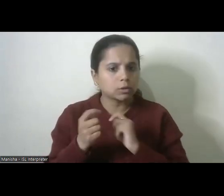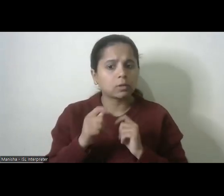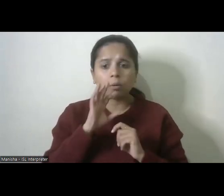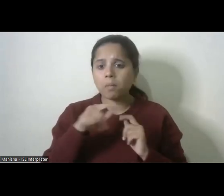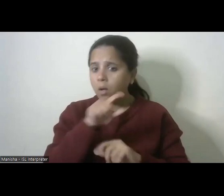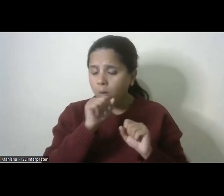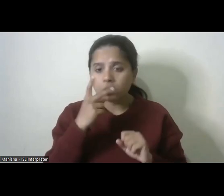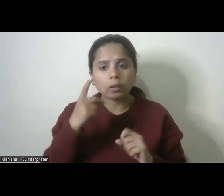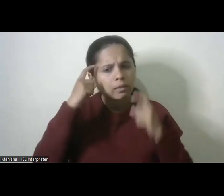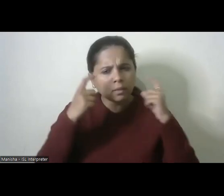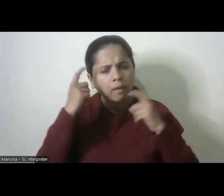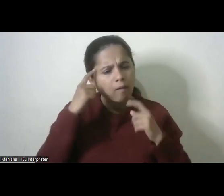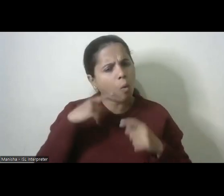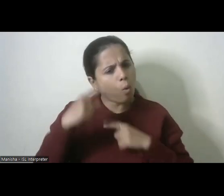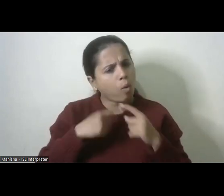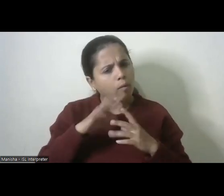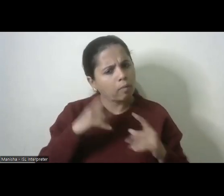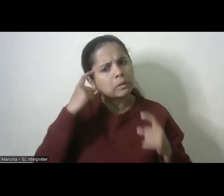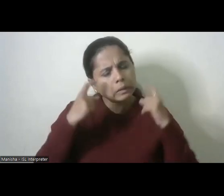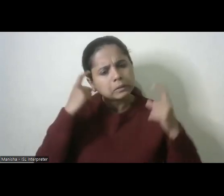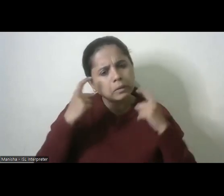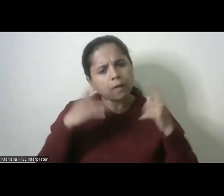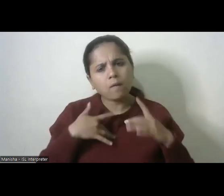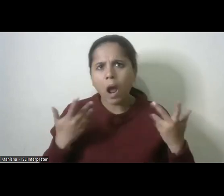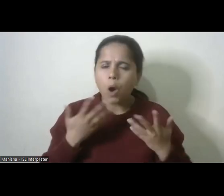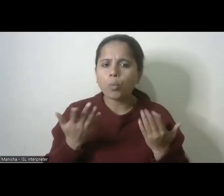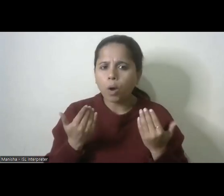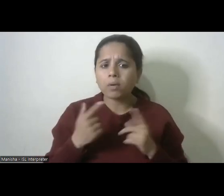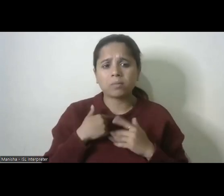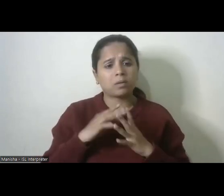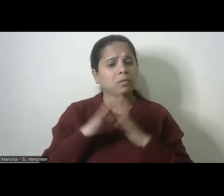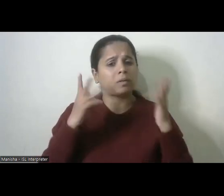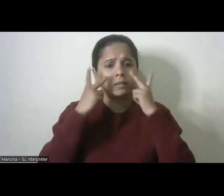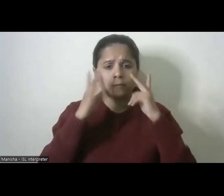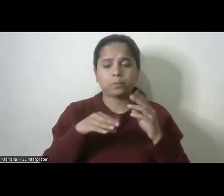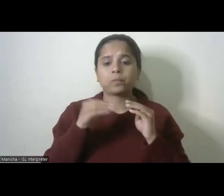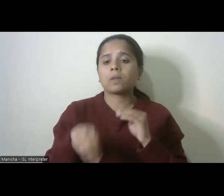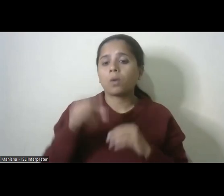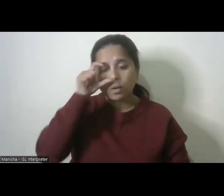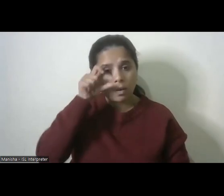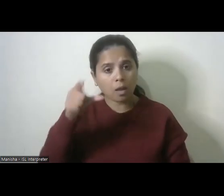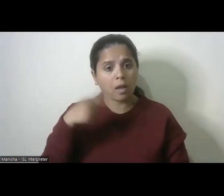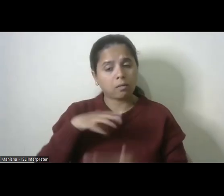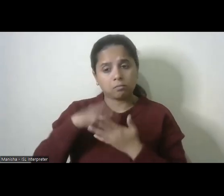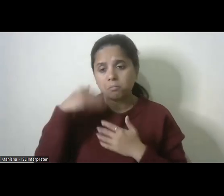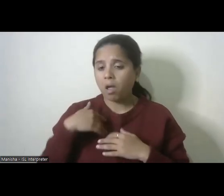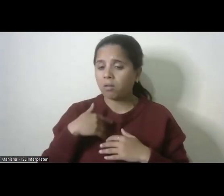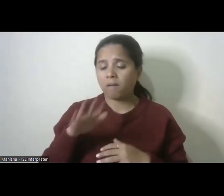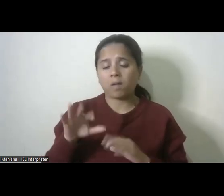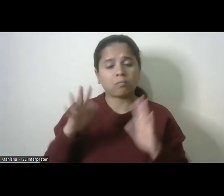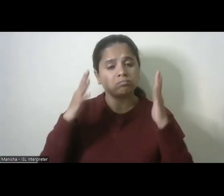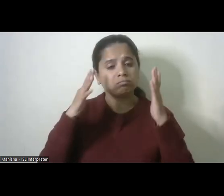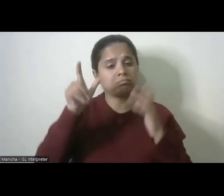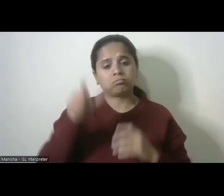learning, thinking through. Always he was thinking through. We owe so much to Dr. Babasaheb Ambedkar, and I admire him for so many